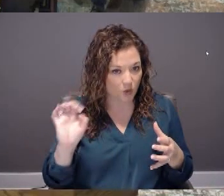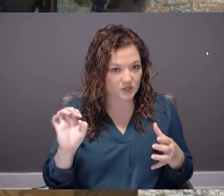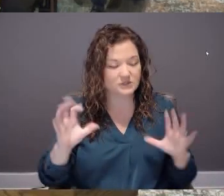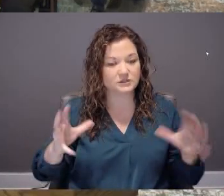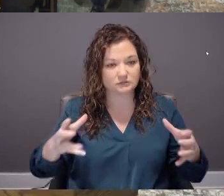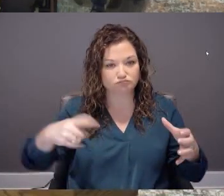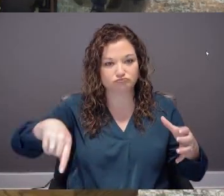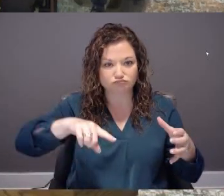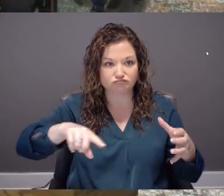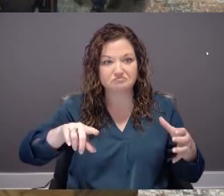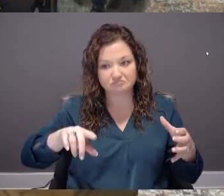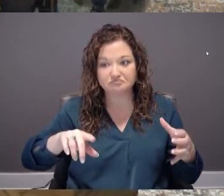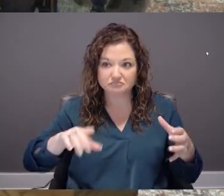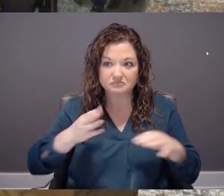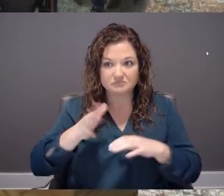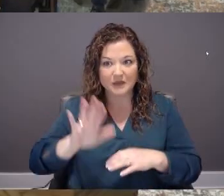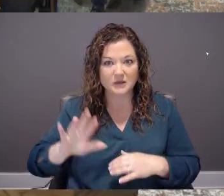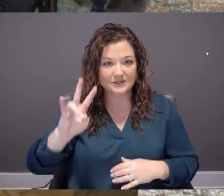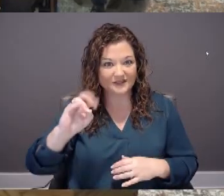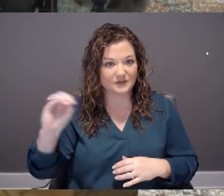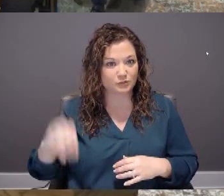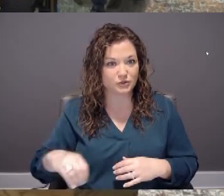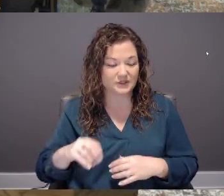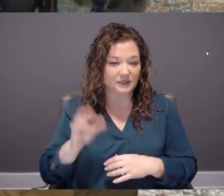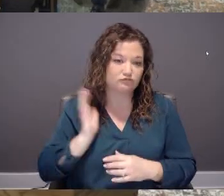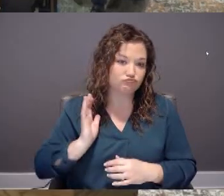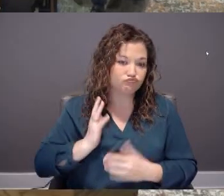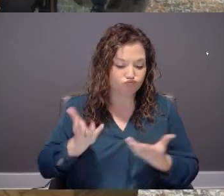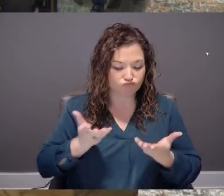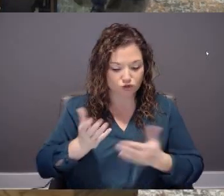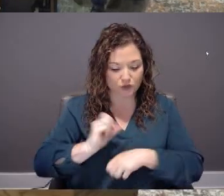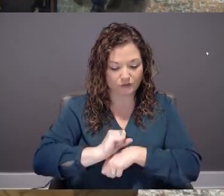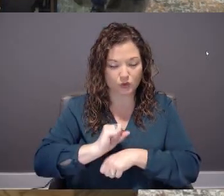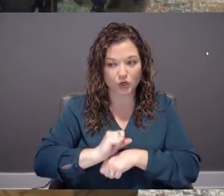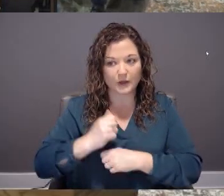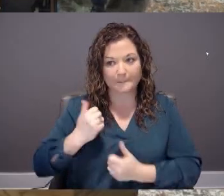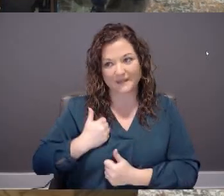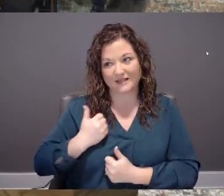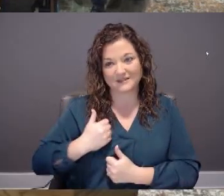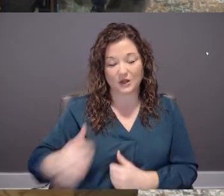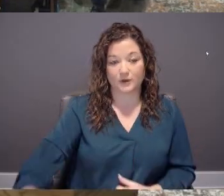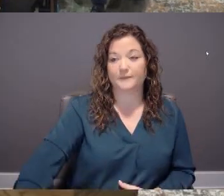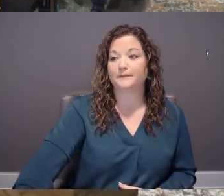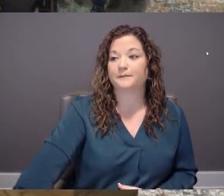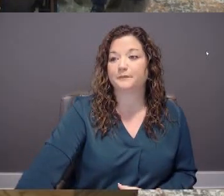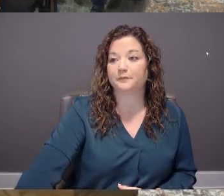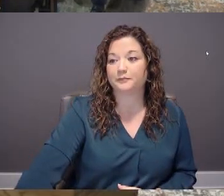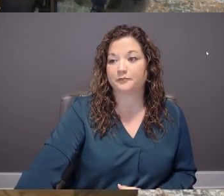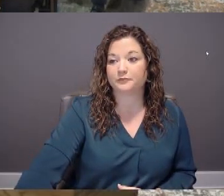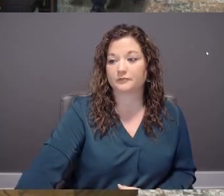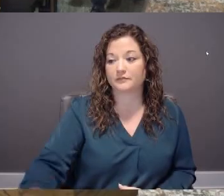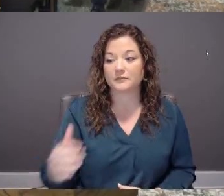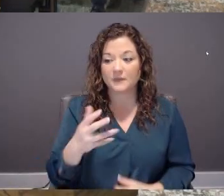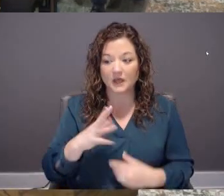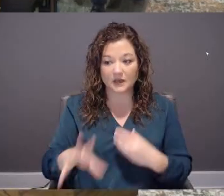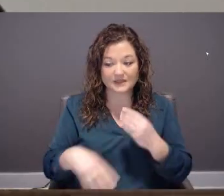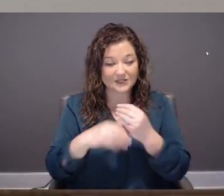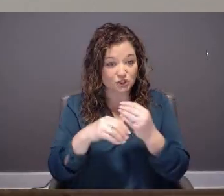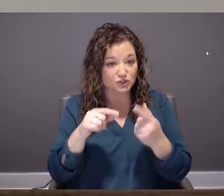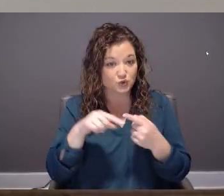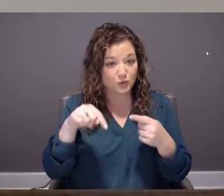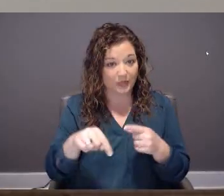military. This year, in addition to any comments y'all want to say to our team members that are here or